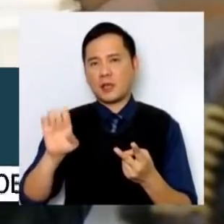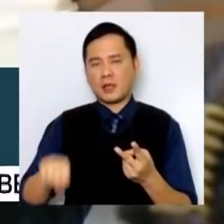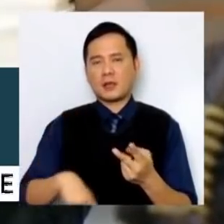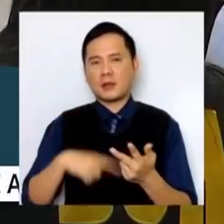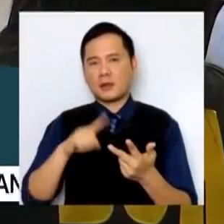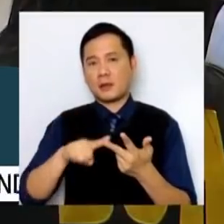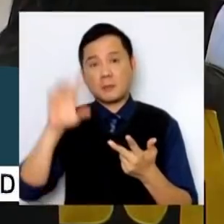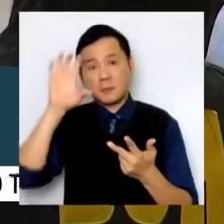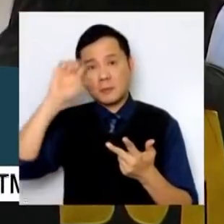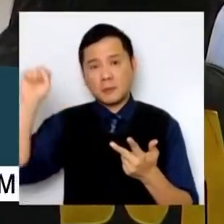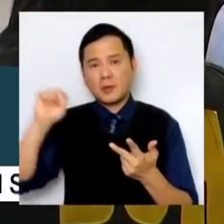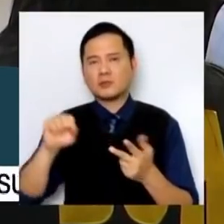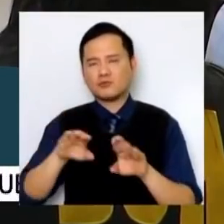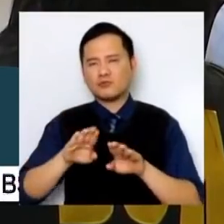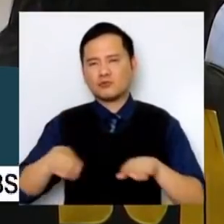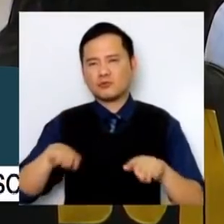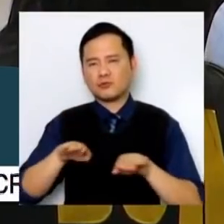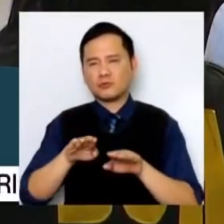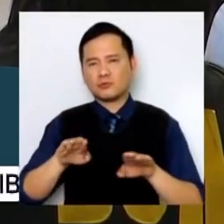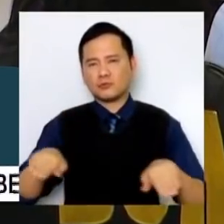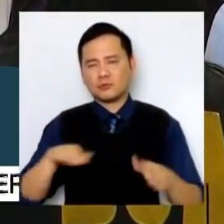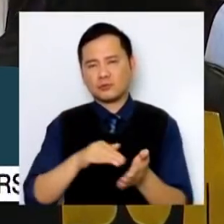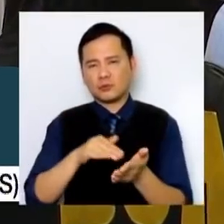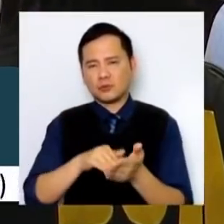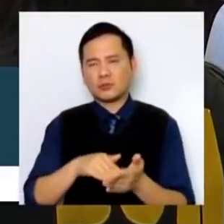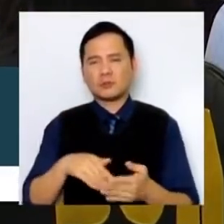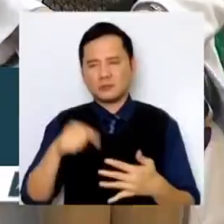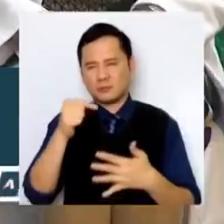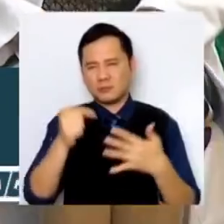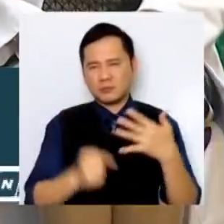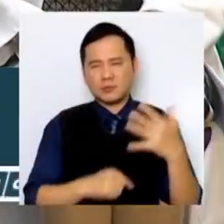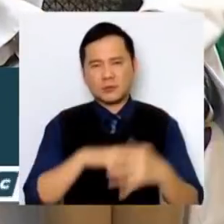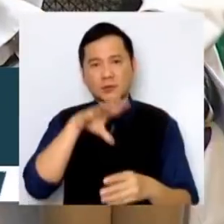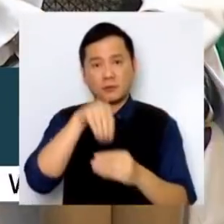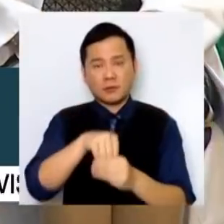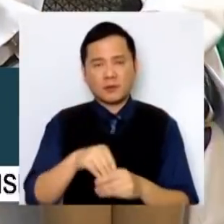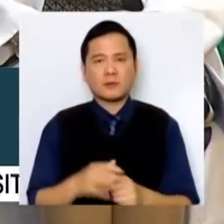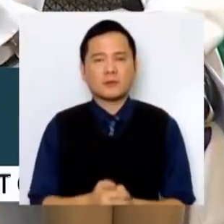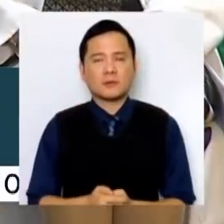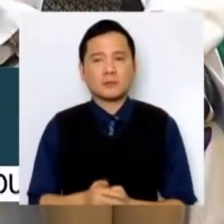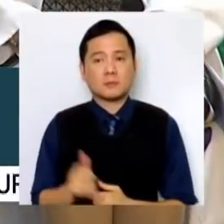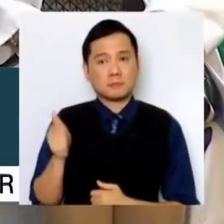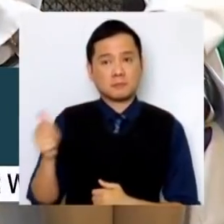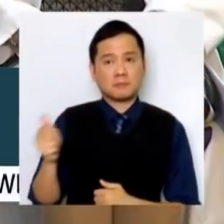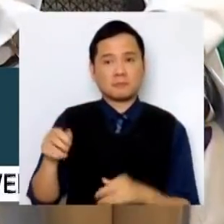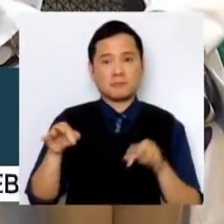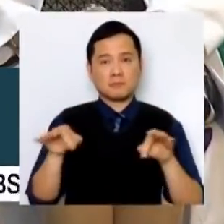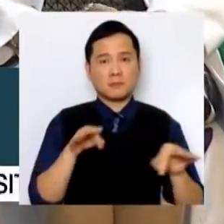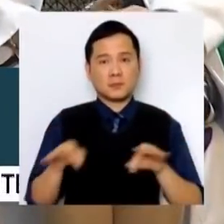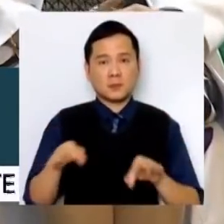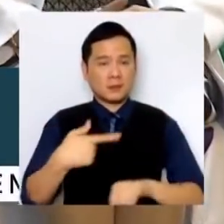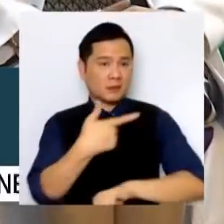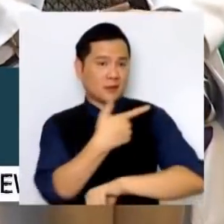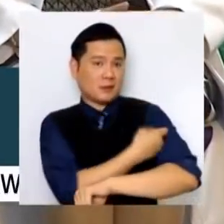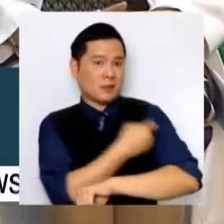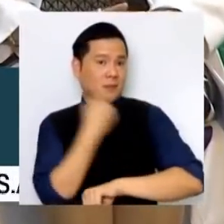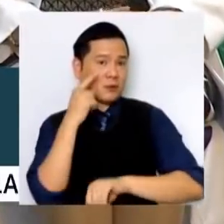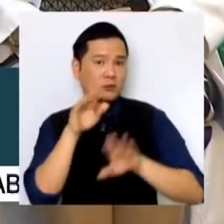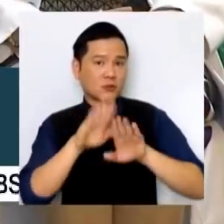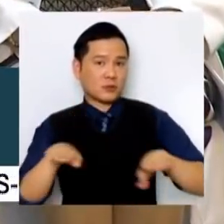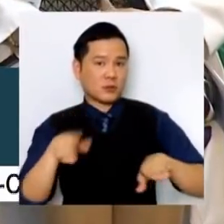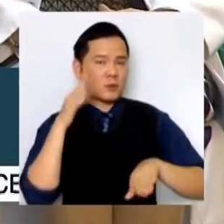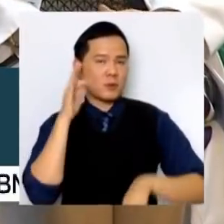President Dr. Jocelyn Eusebio. Galvez maintained that the benefits of the COVID vaccine for kids, just like the vaccine for